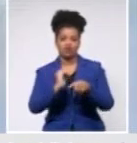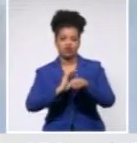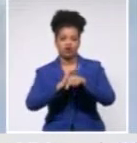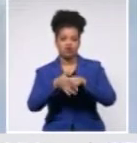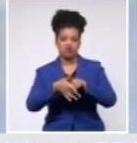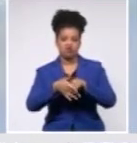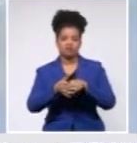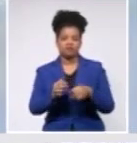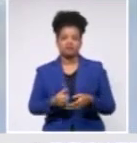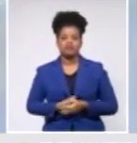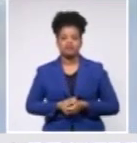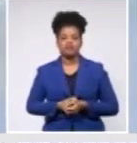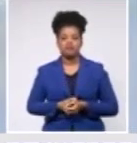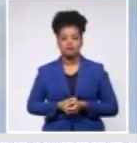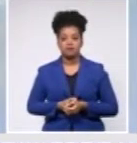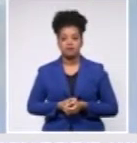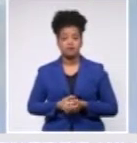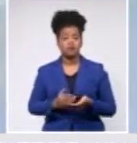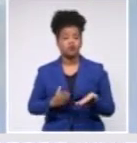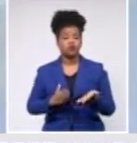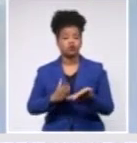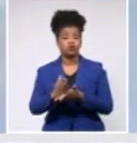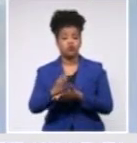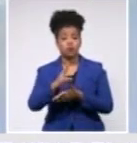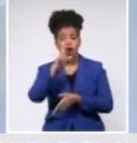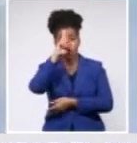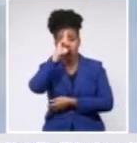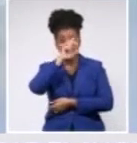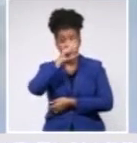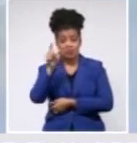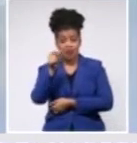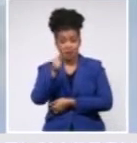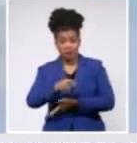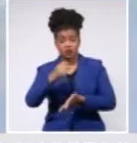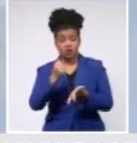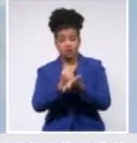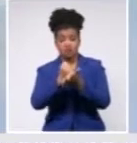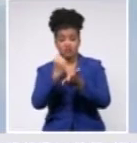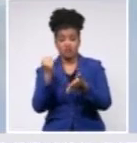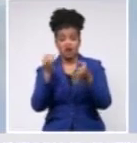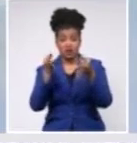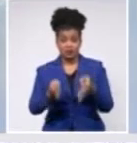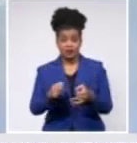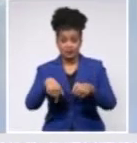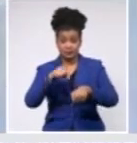5,457 people who have been diagnosed with the virus thus far in Cuba,